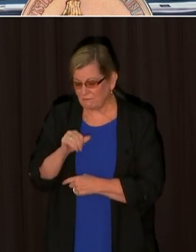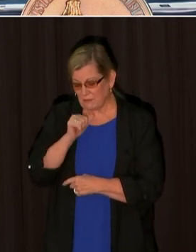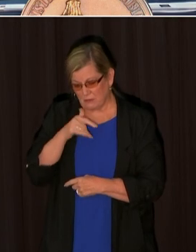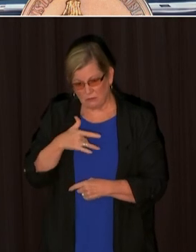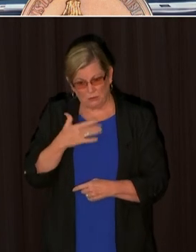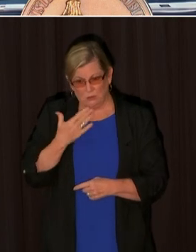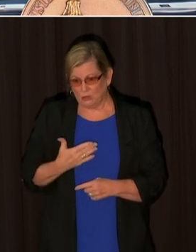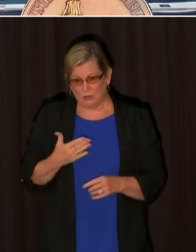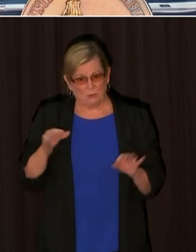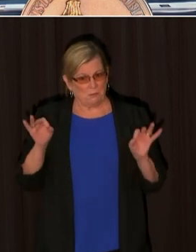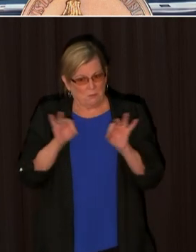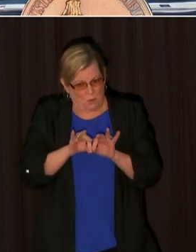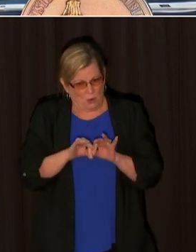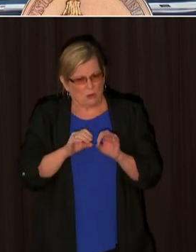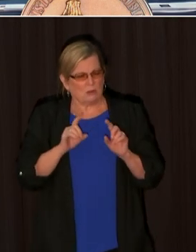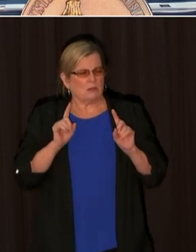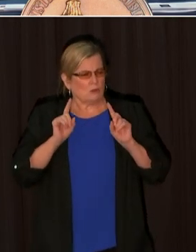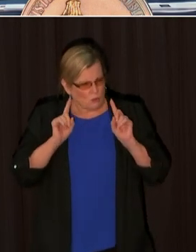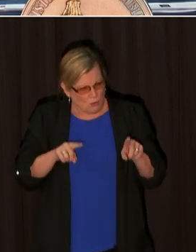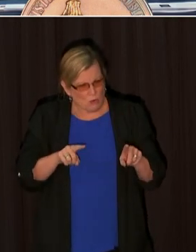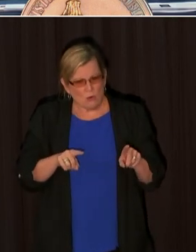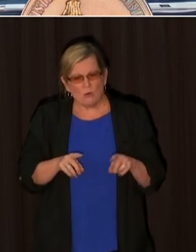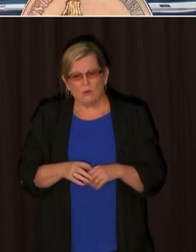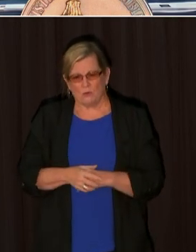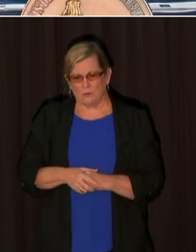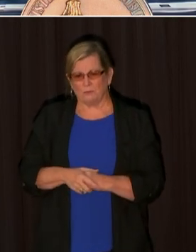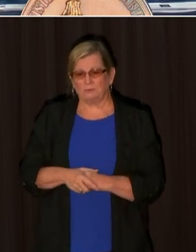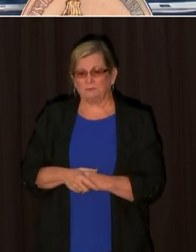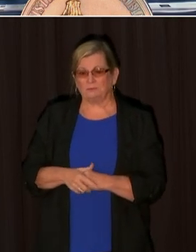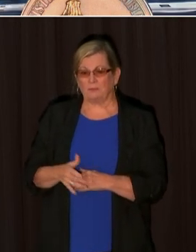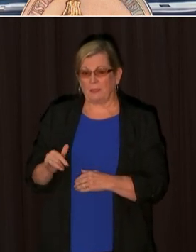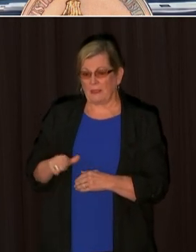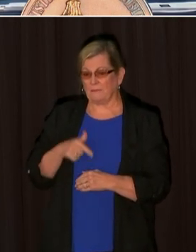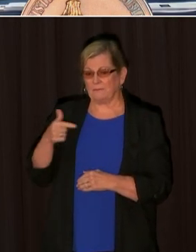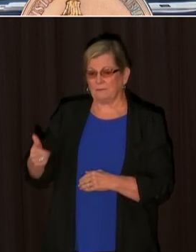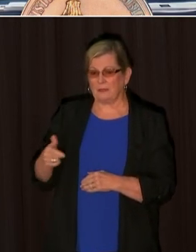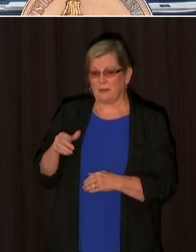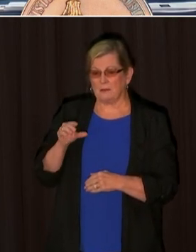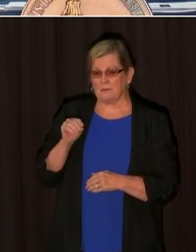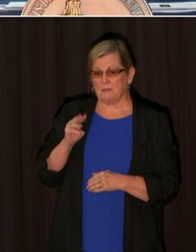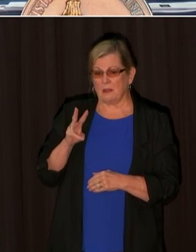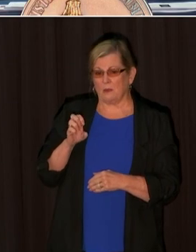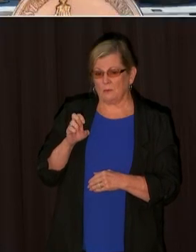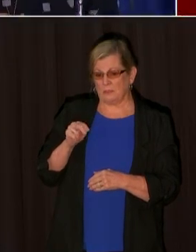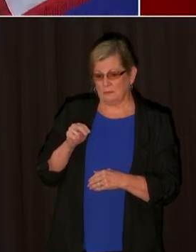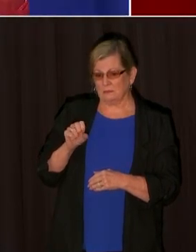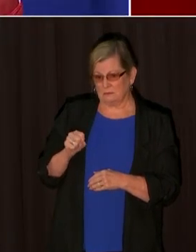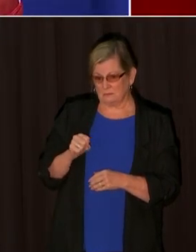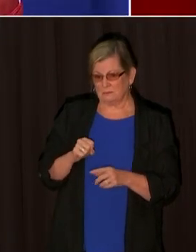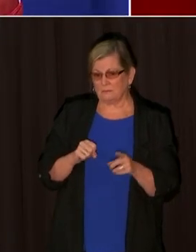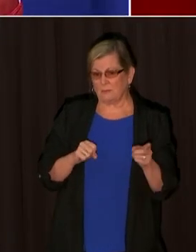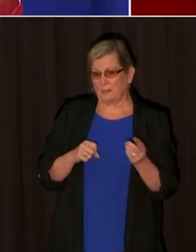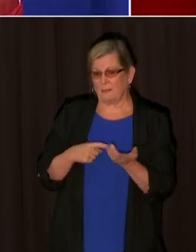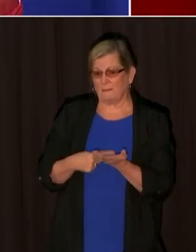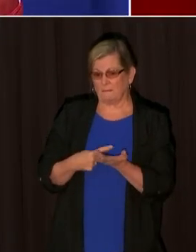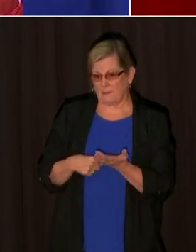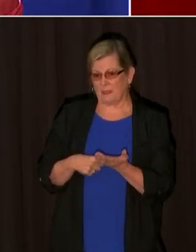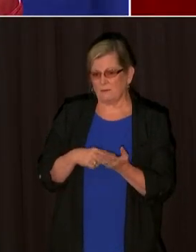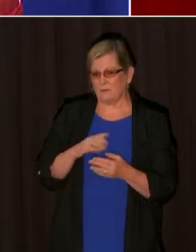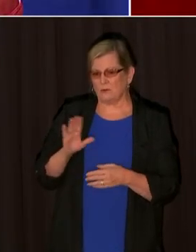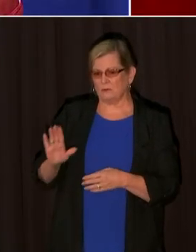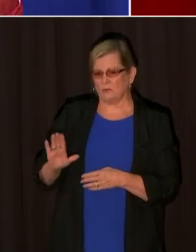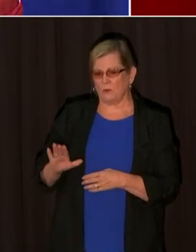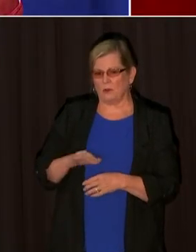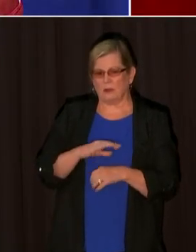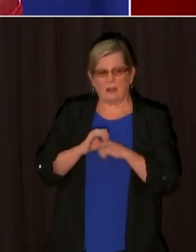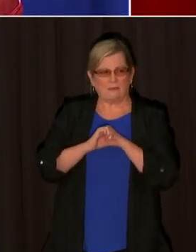So with that, I'm going to ask Ms. Bowens to talk about the 2 campaigns. Well,